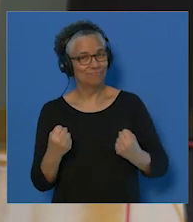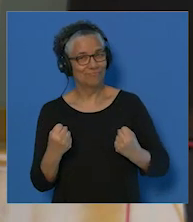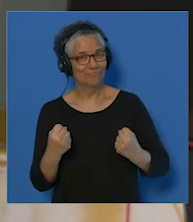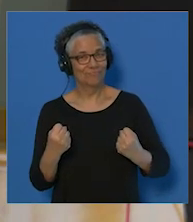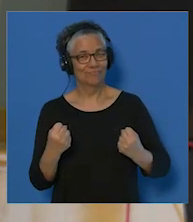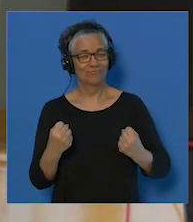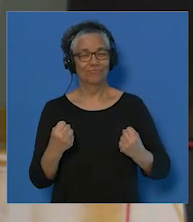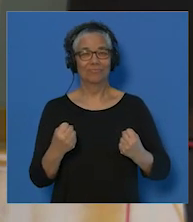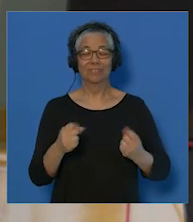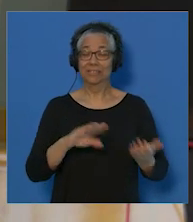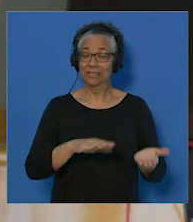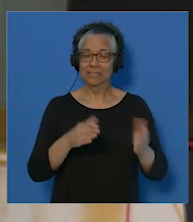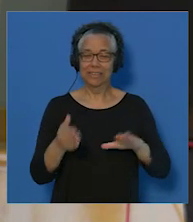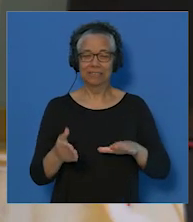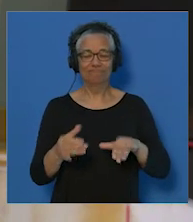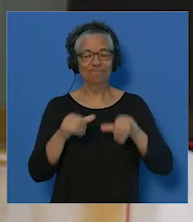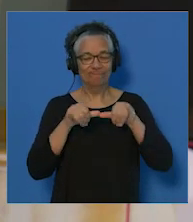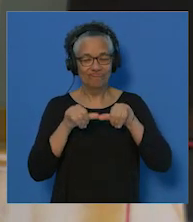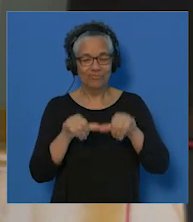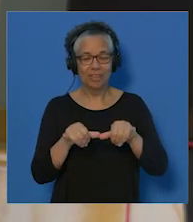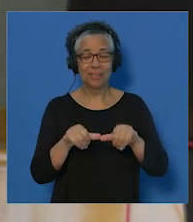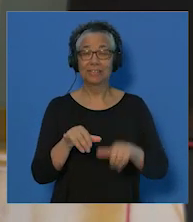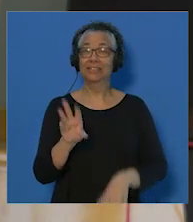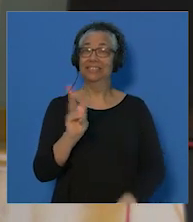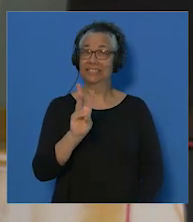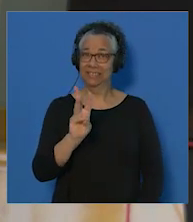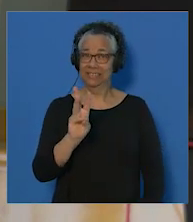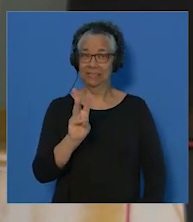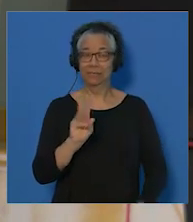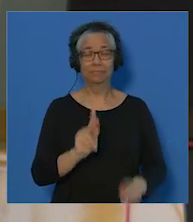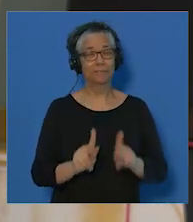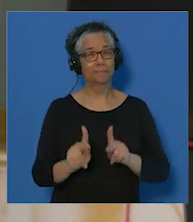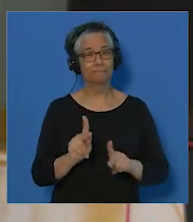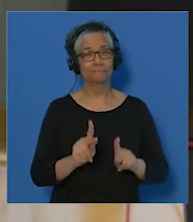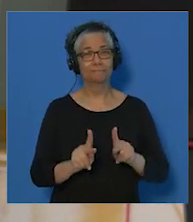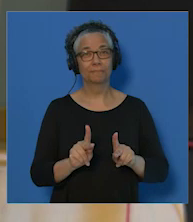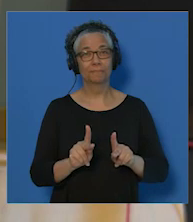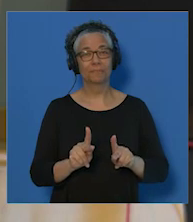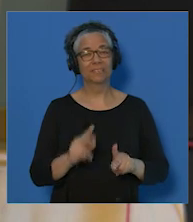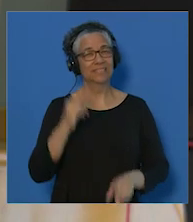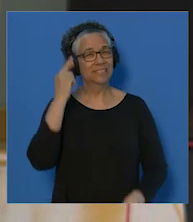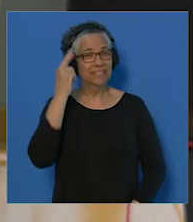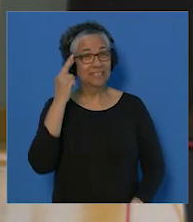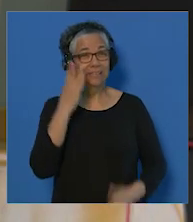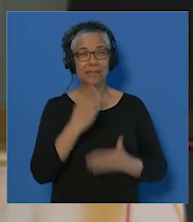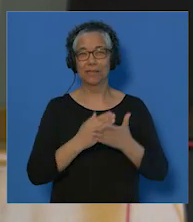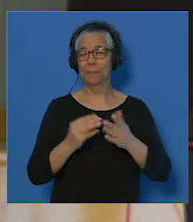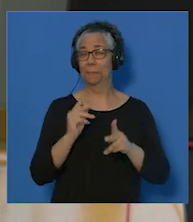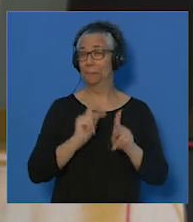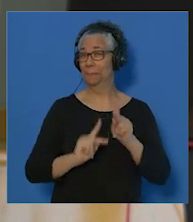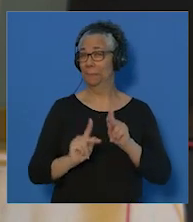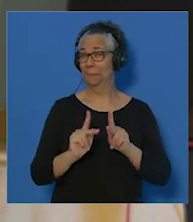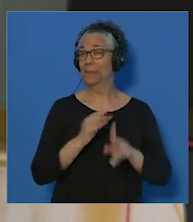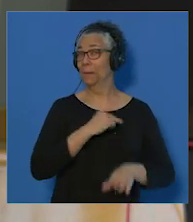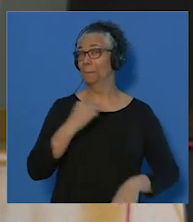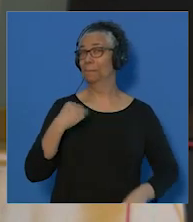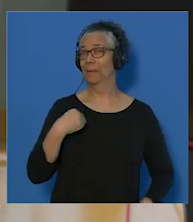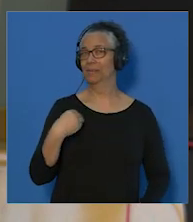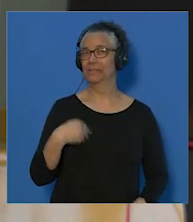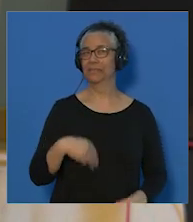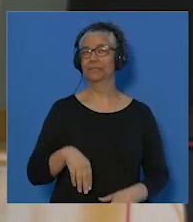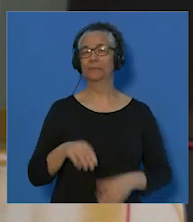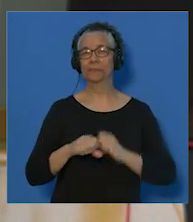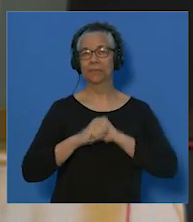and the deceased totals remains at 6. I realize that there are some members of the media that have a great appetite